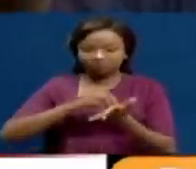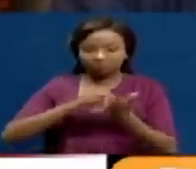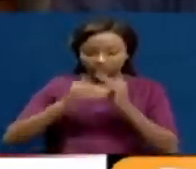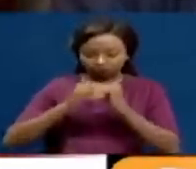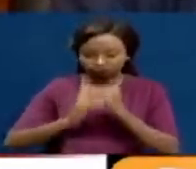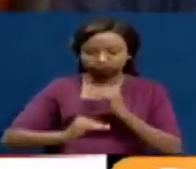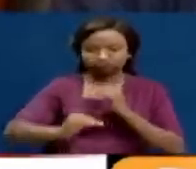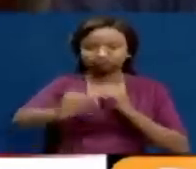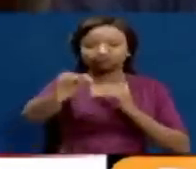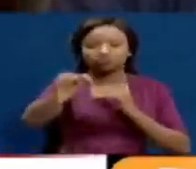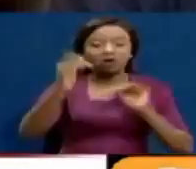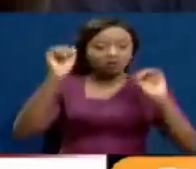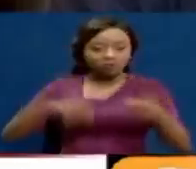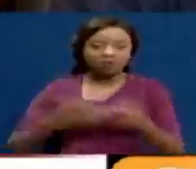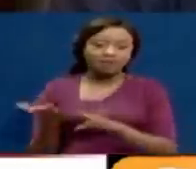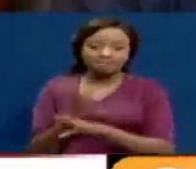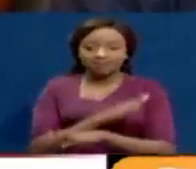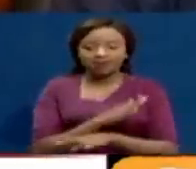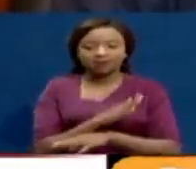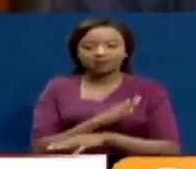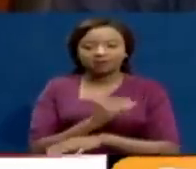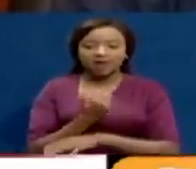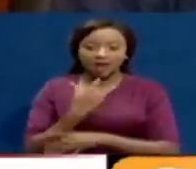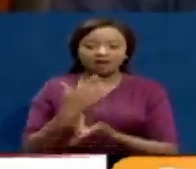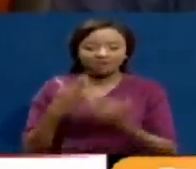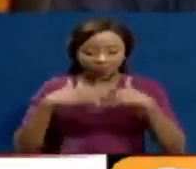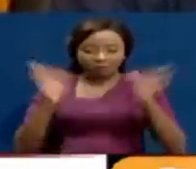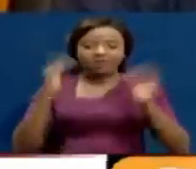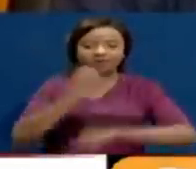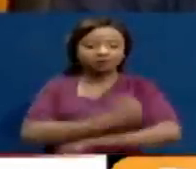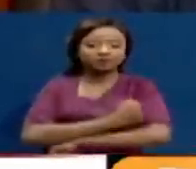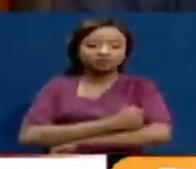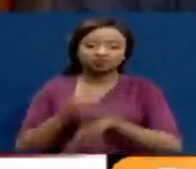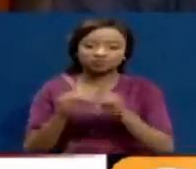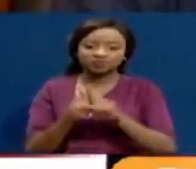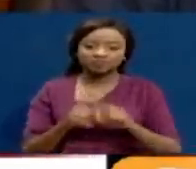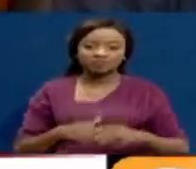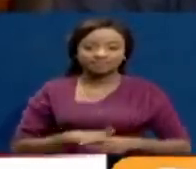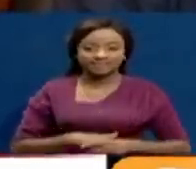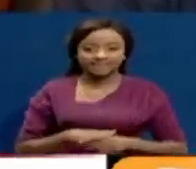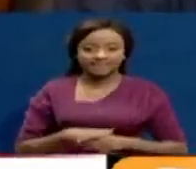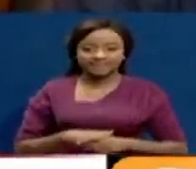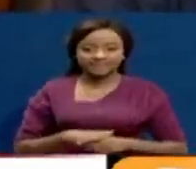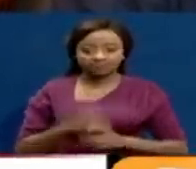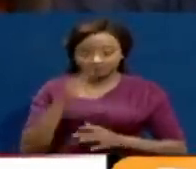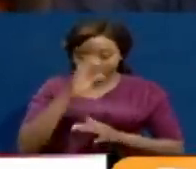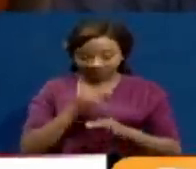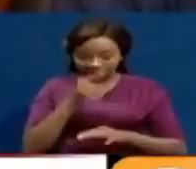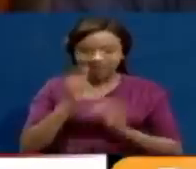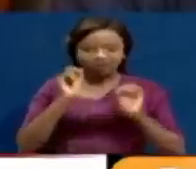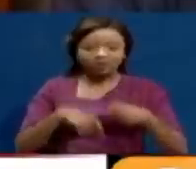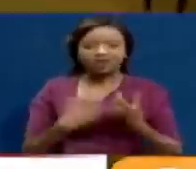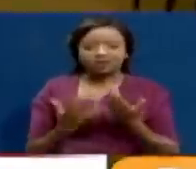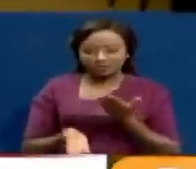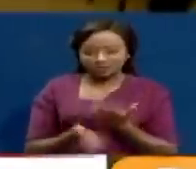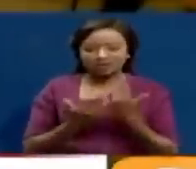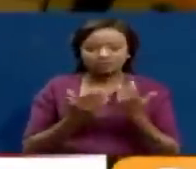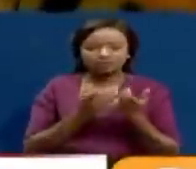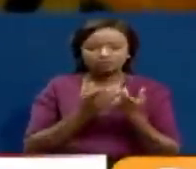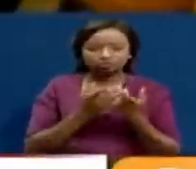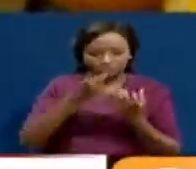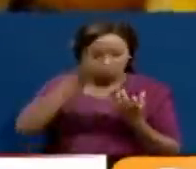normalizes, we can have earlier opening of the school so that we can compensate for the time